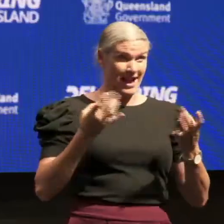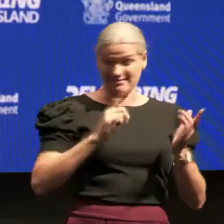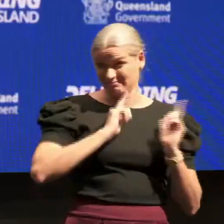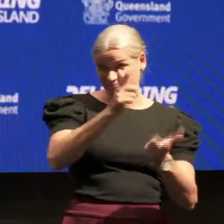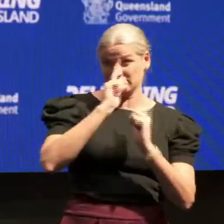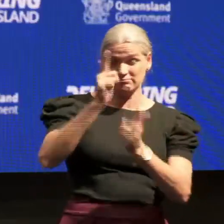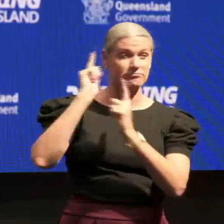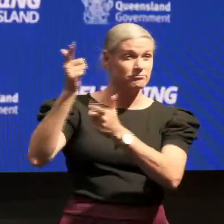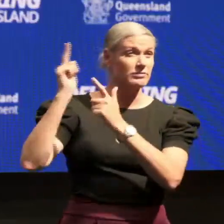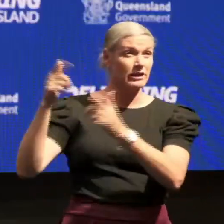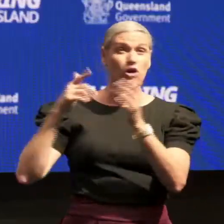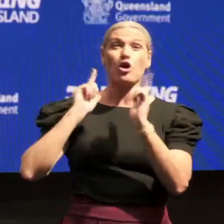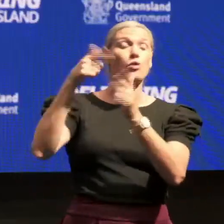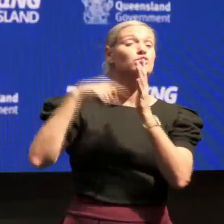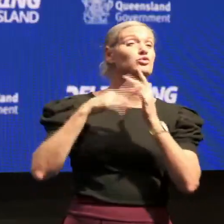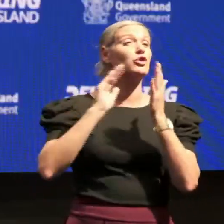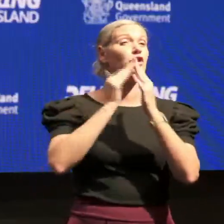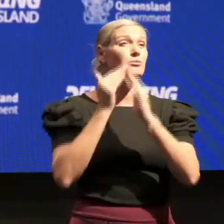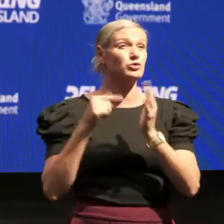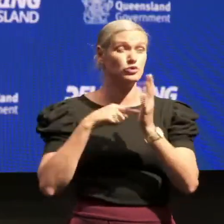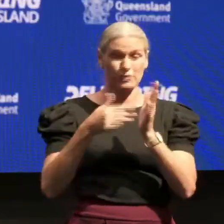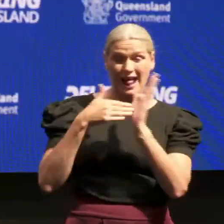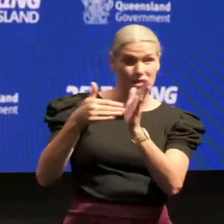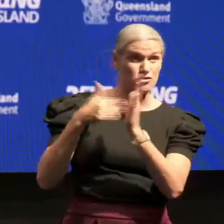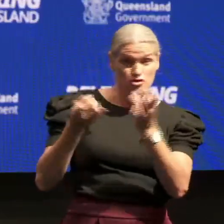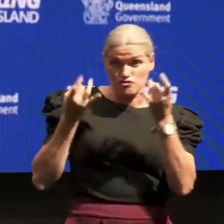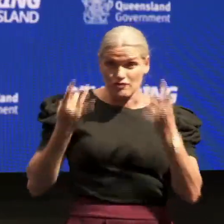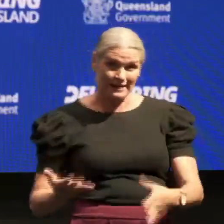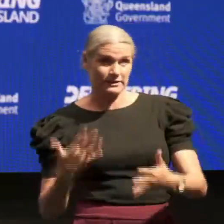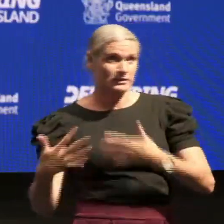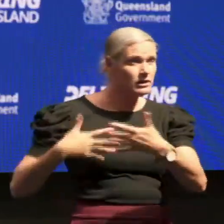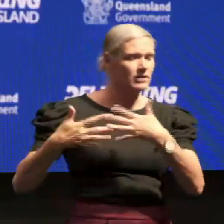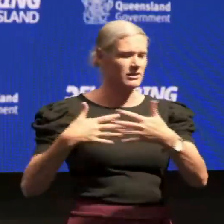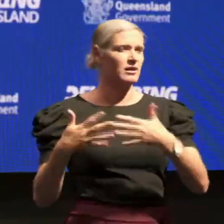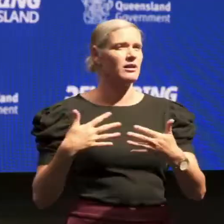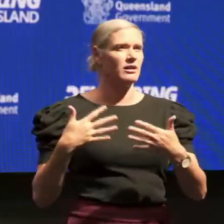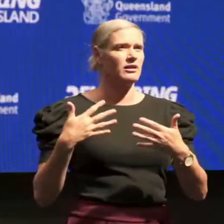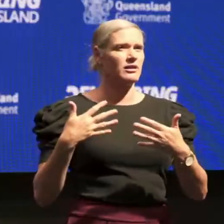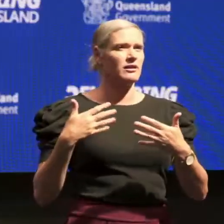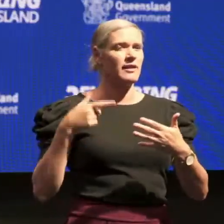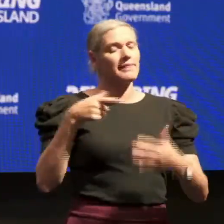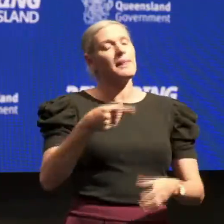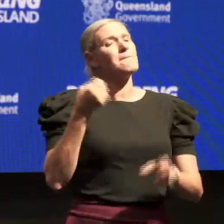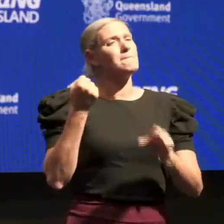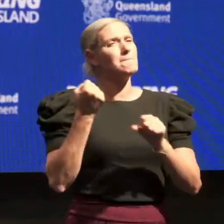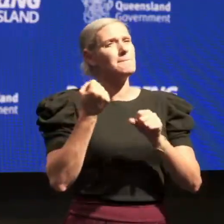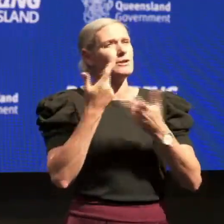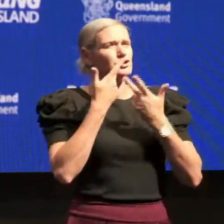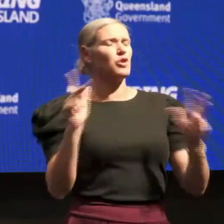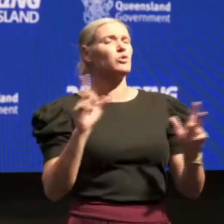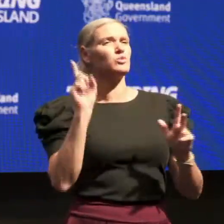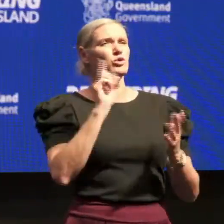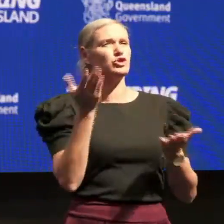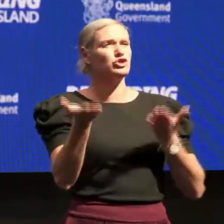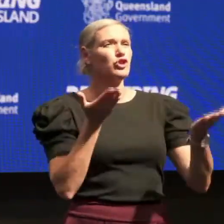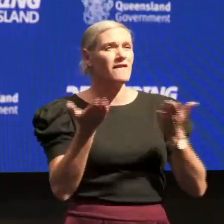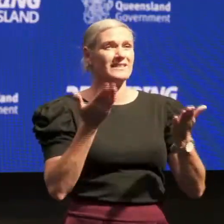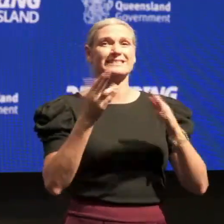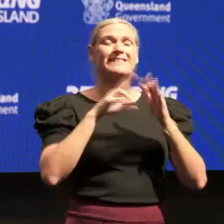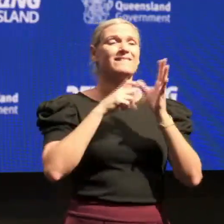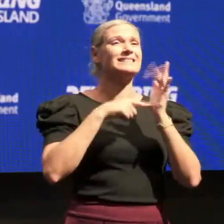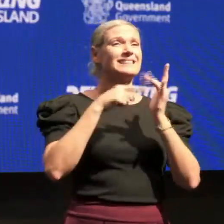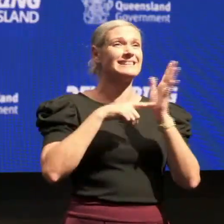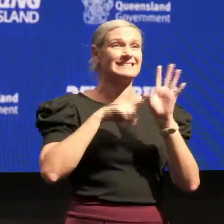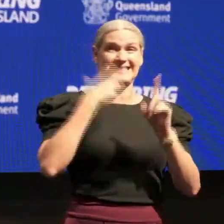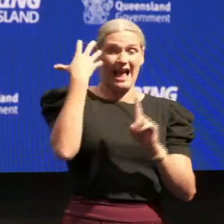mobilise and go into a community to be there waiting to help. And what that does is it bolsters the services and facilities that